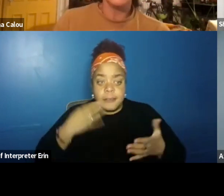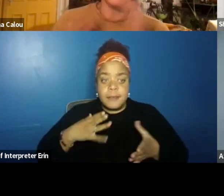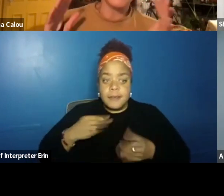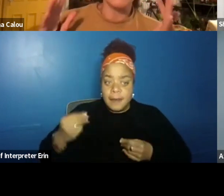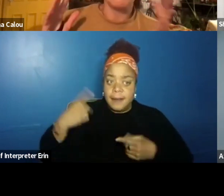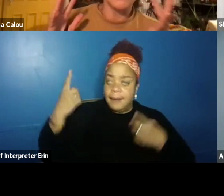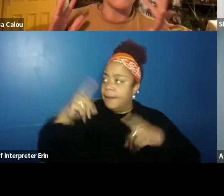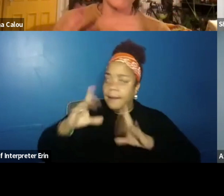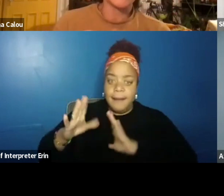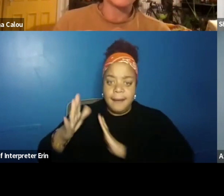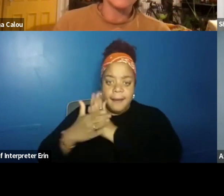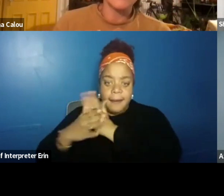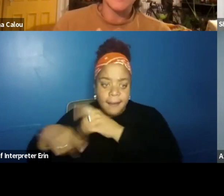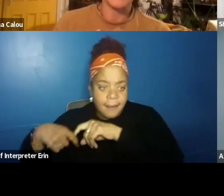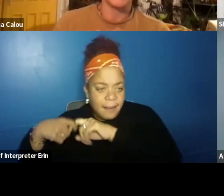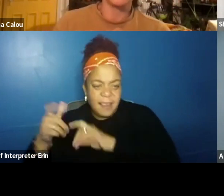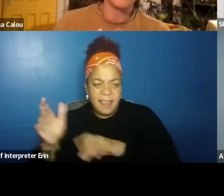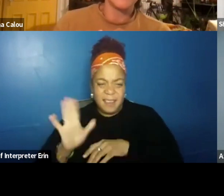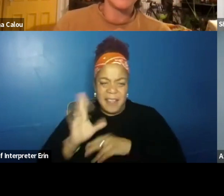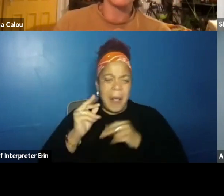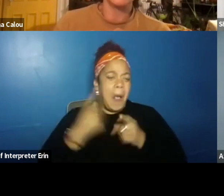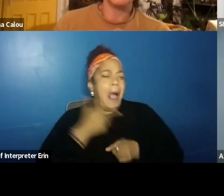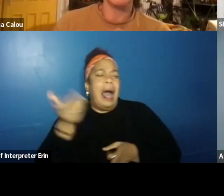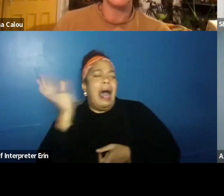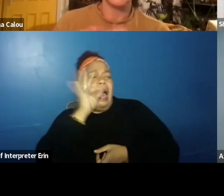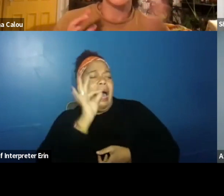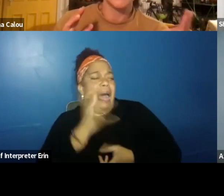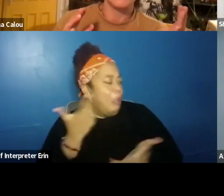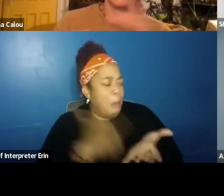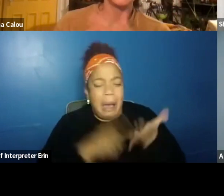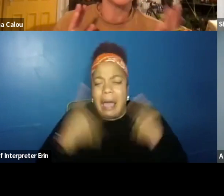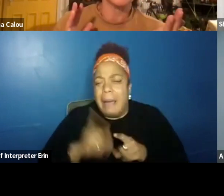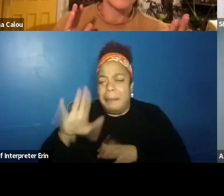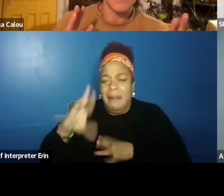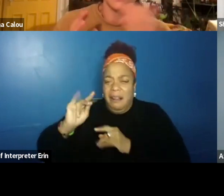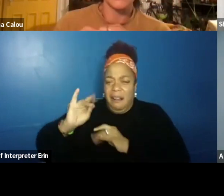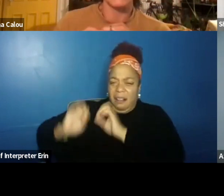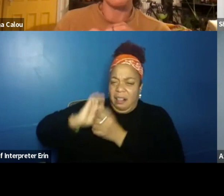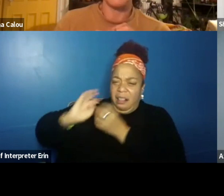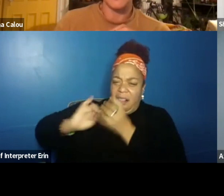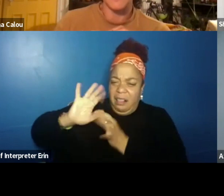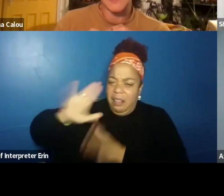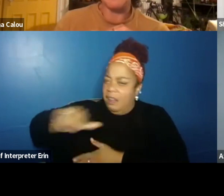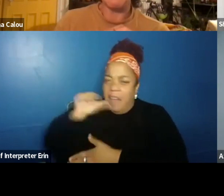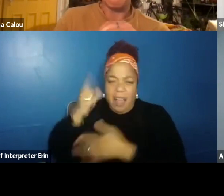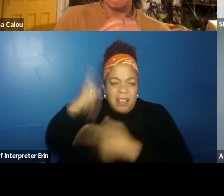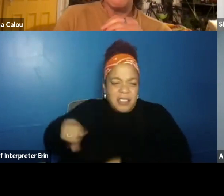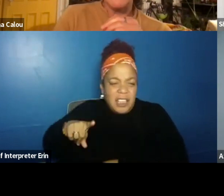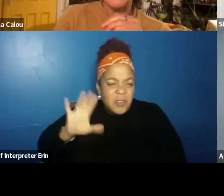they're, they don't know actually what was happening, or they can't actually, say what this experience was like for them,